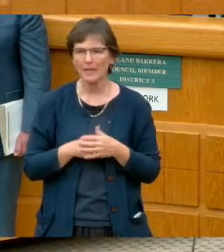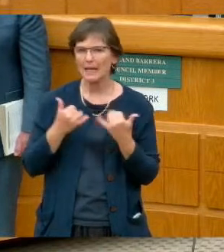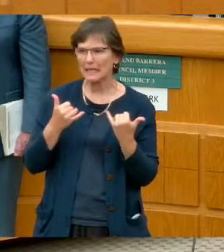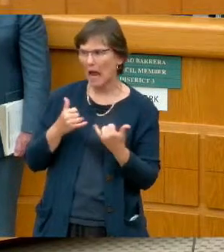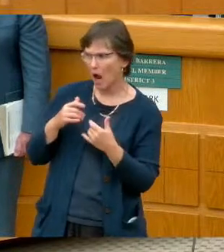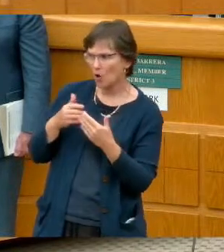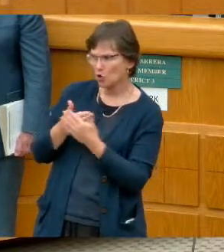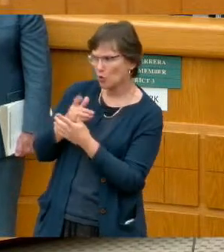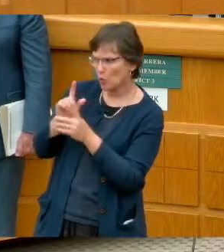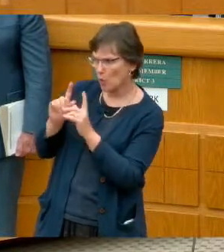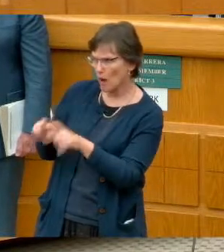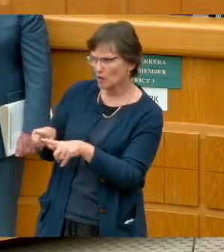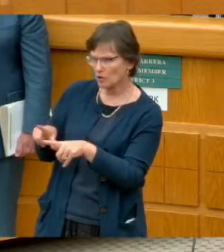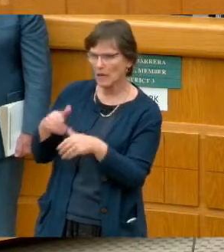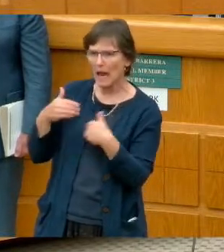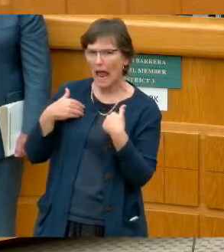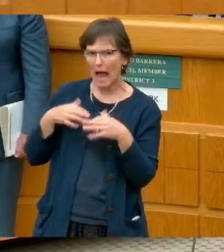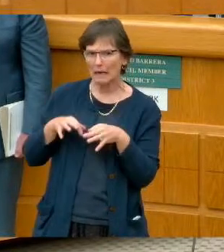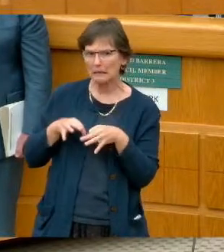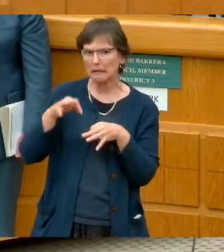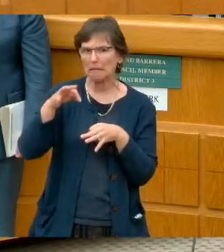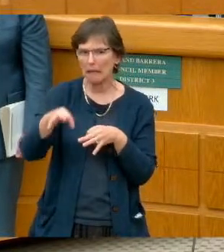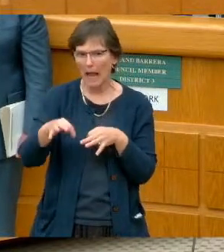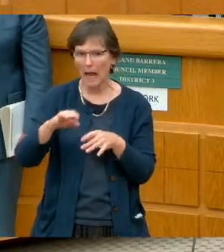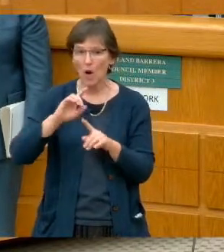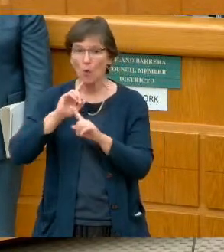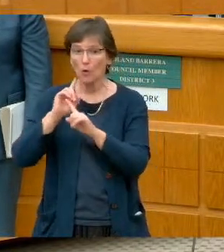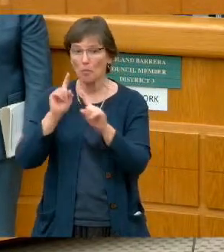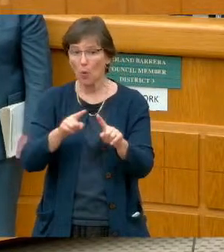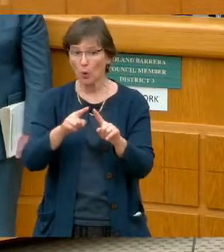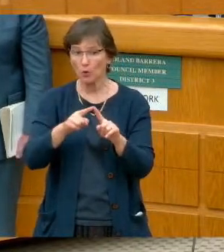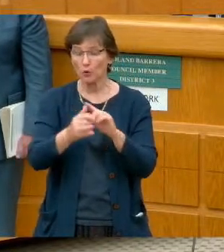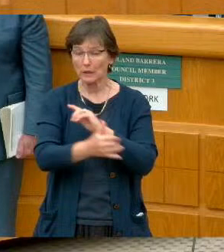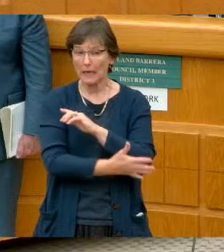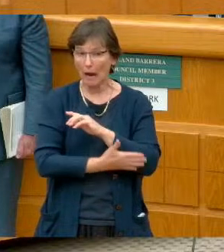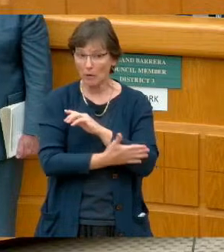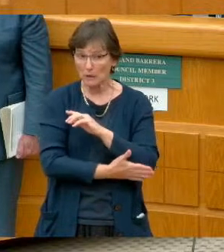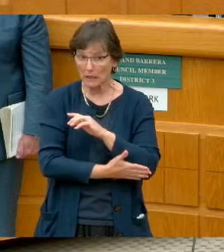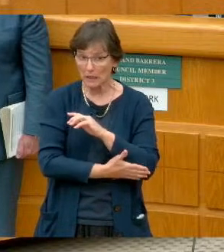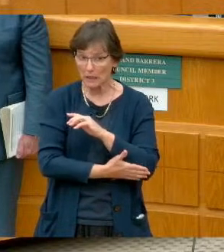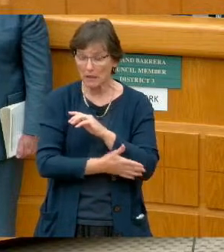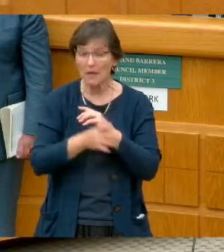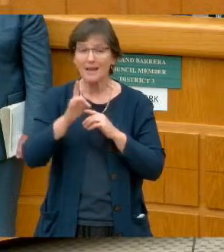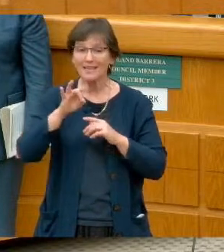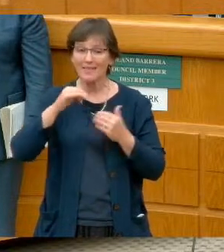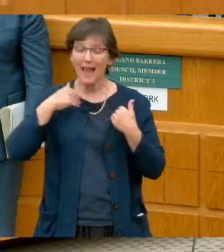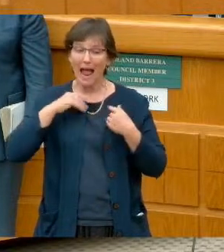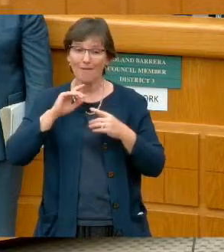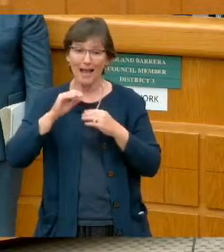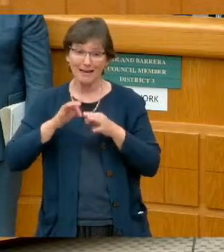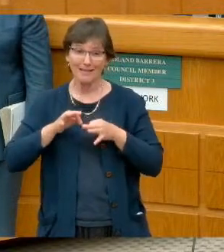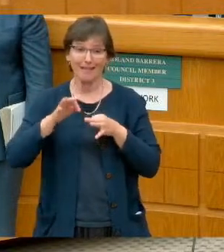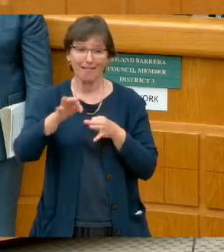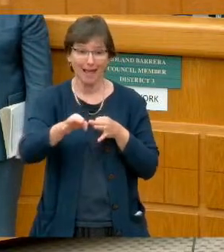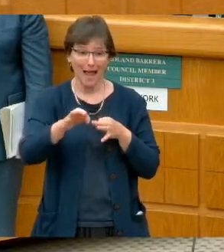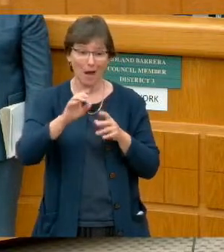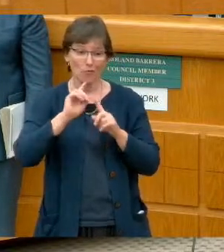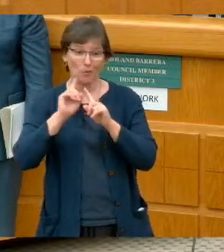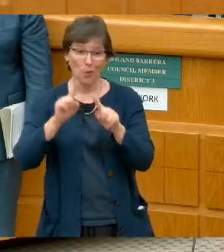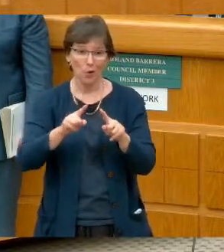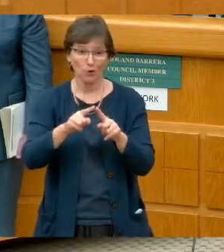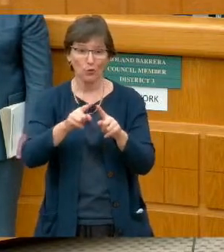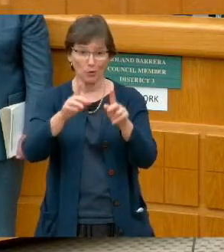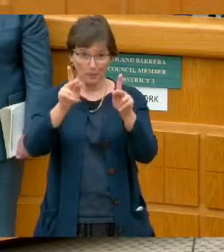is, so the state, there was a delay reporting them to the county. That does not mean there was a delay, or does that mean there was a delay reporting them to the